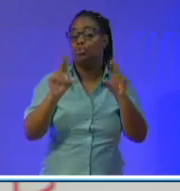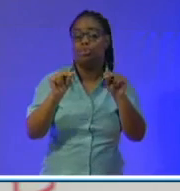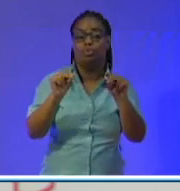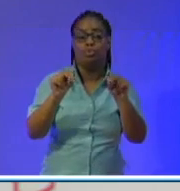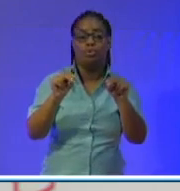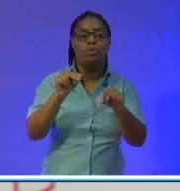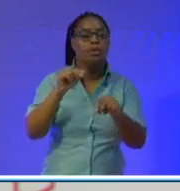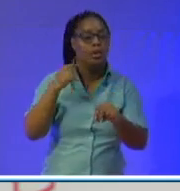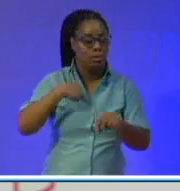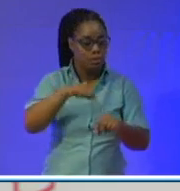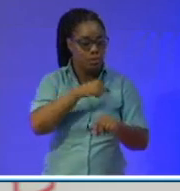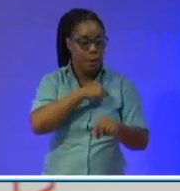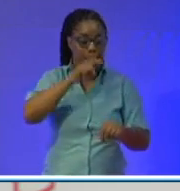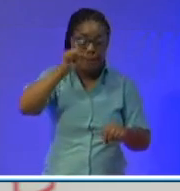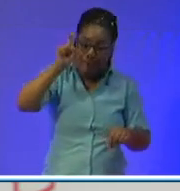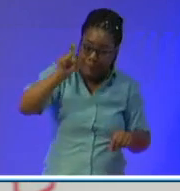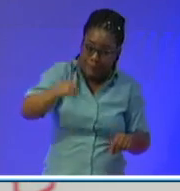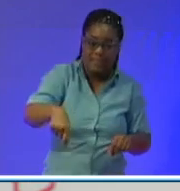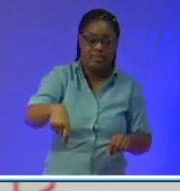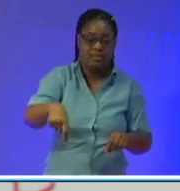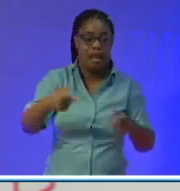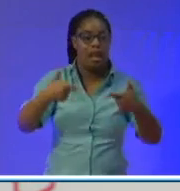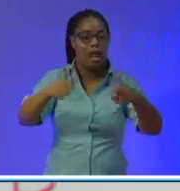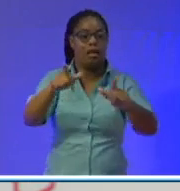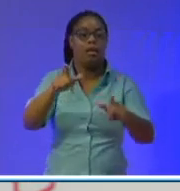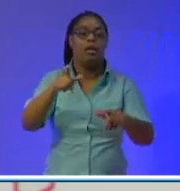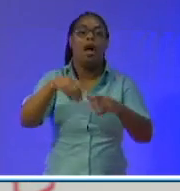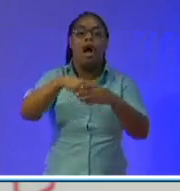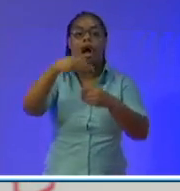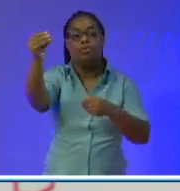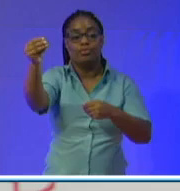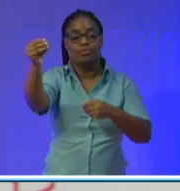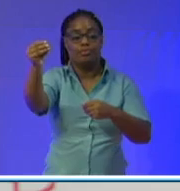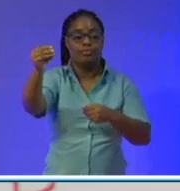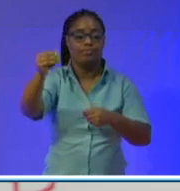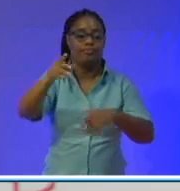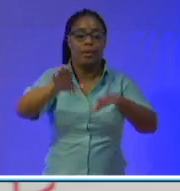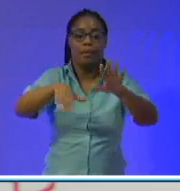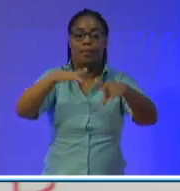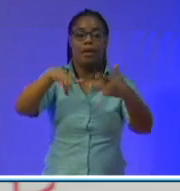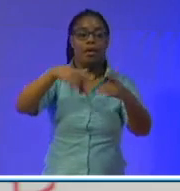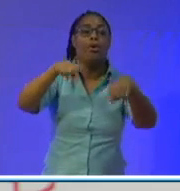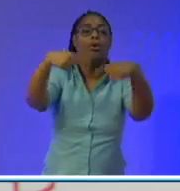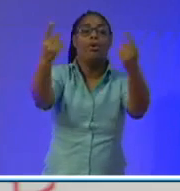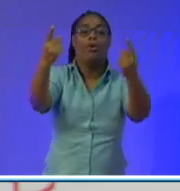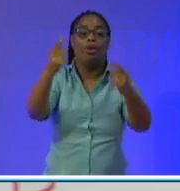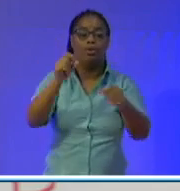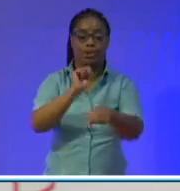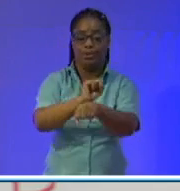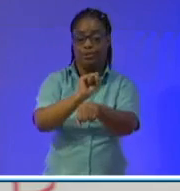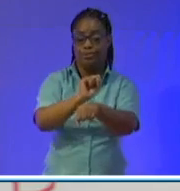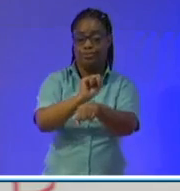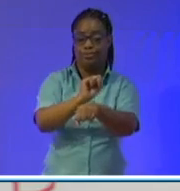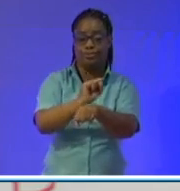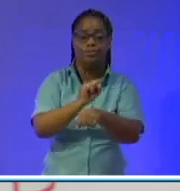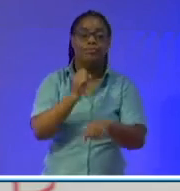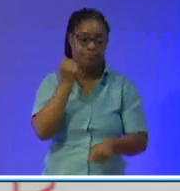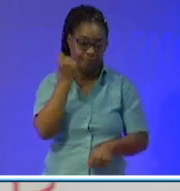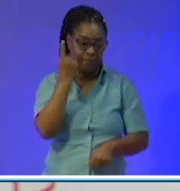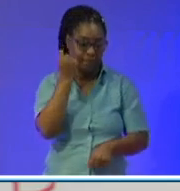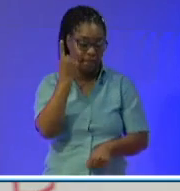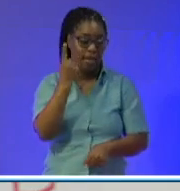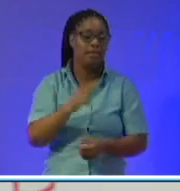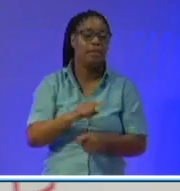of that final bastion against transmission by following the public health guidelines and by